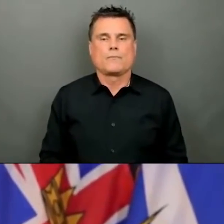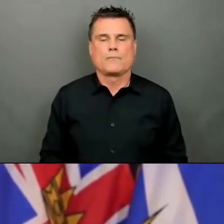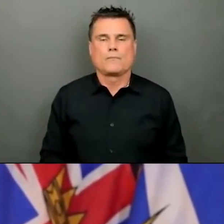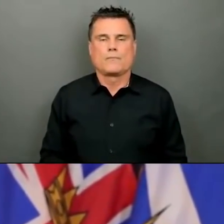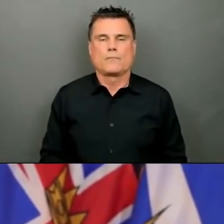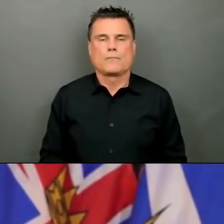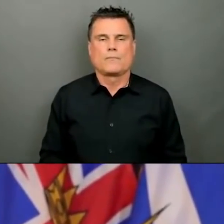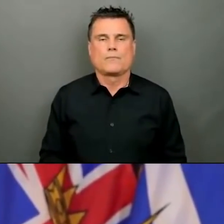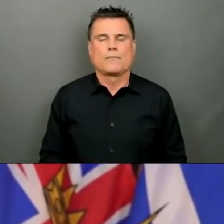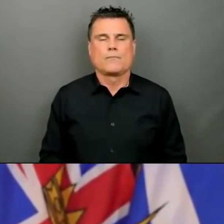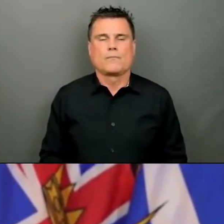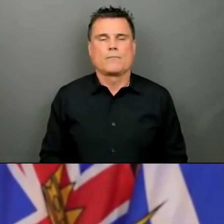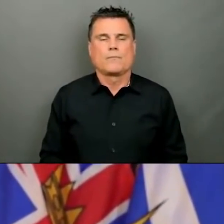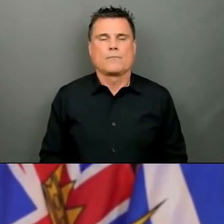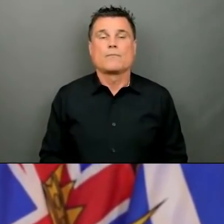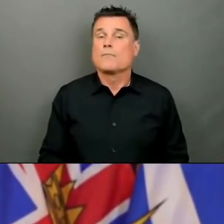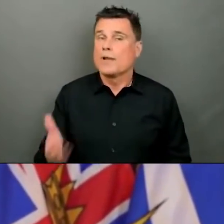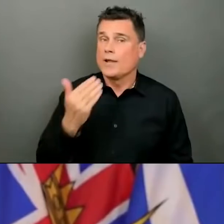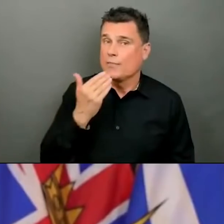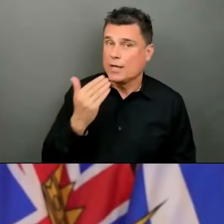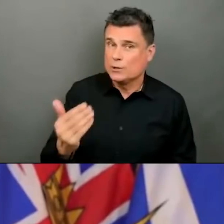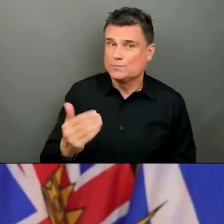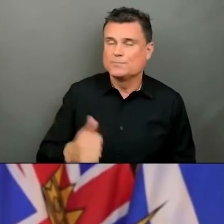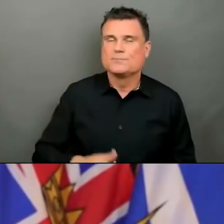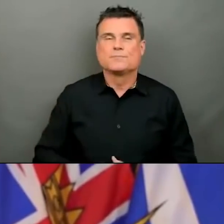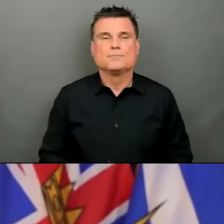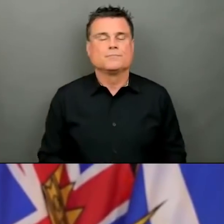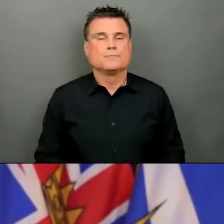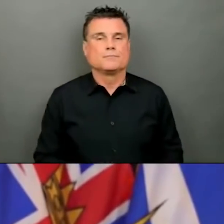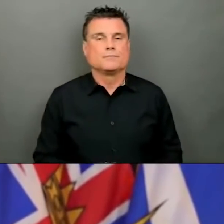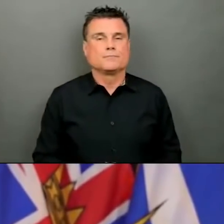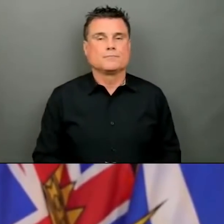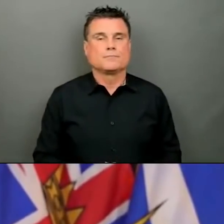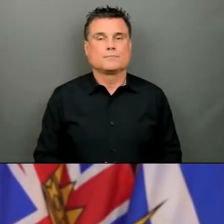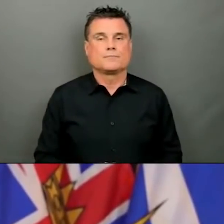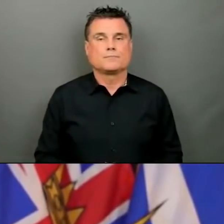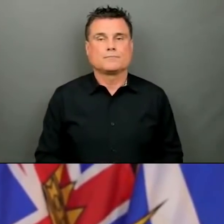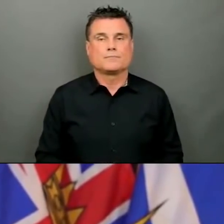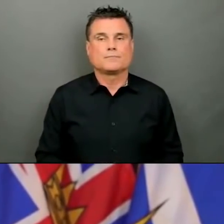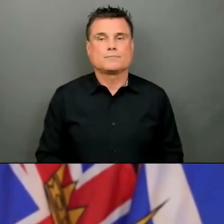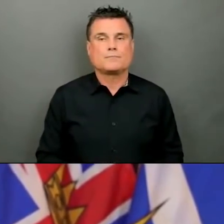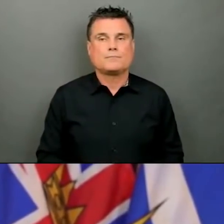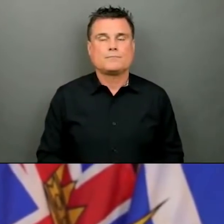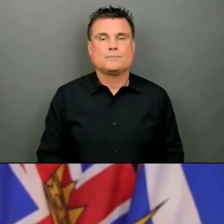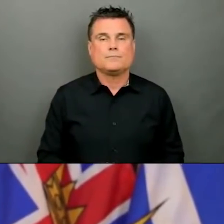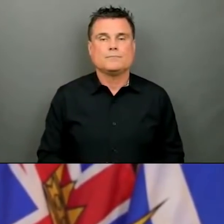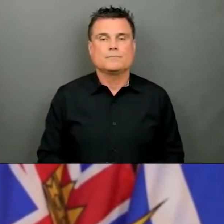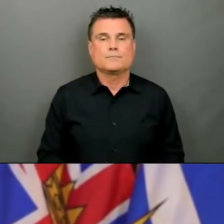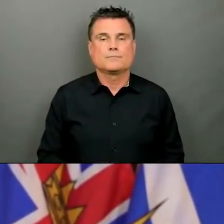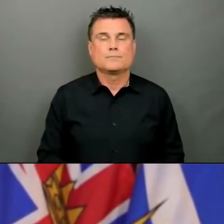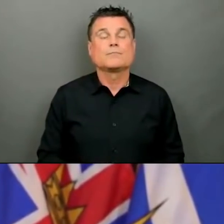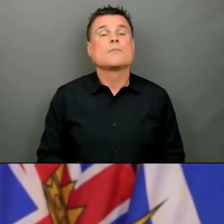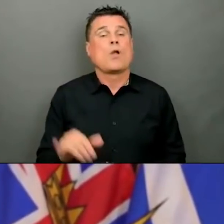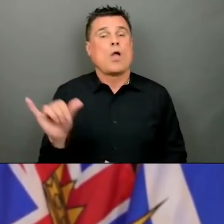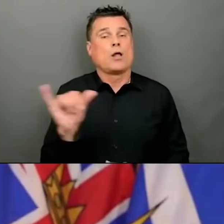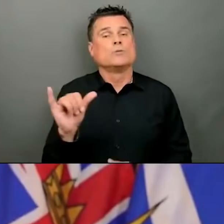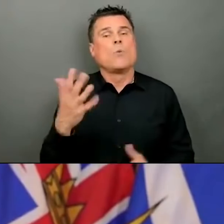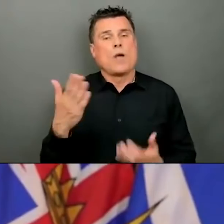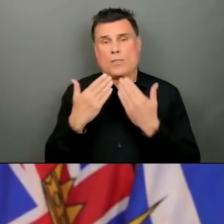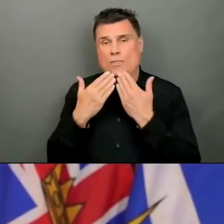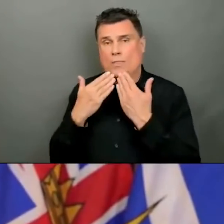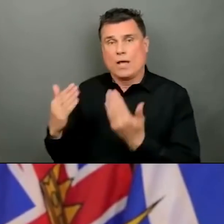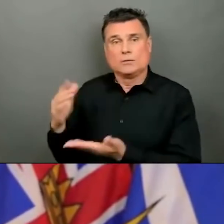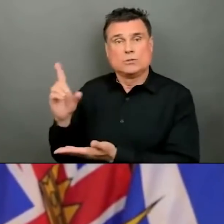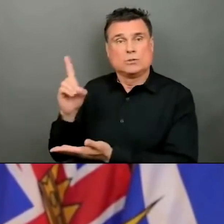Thank you very much, Premier, and thank you for Dr. Henry for moving us along here as well. I want to